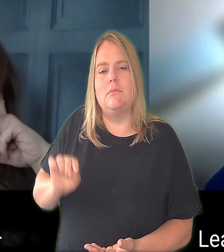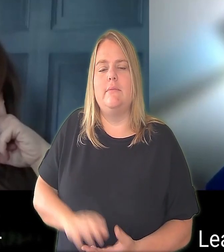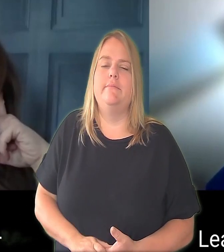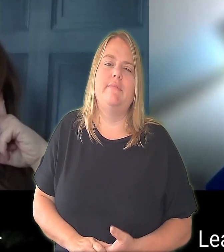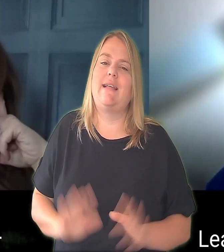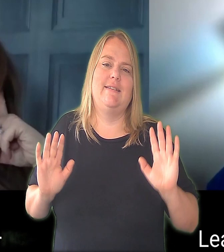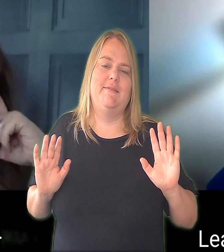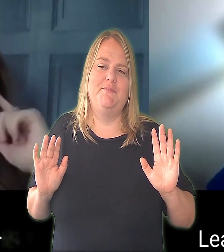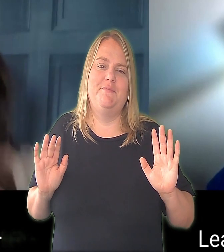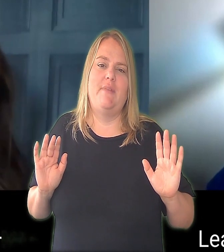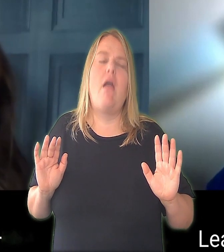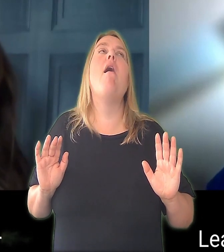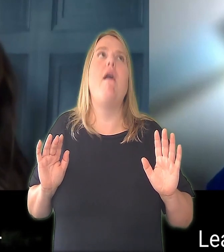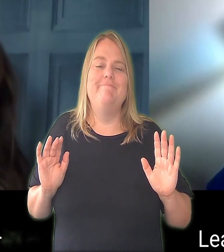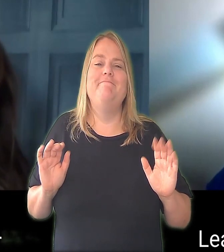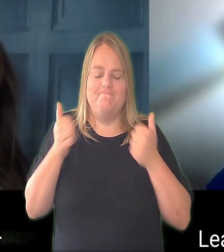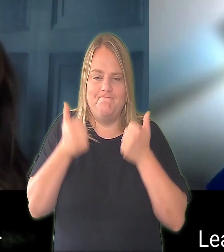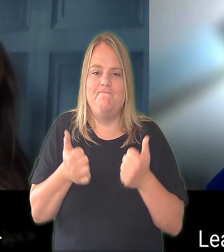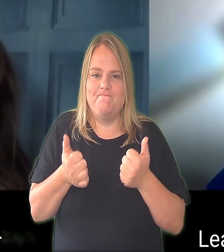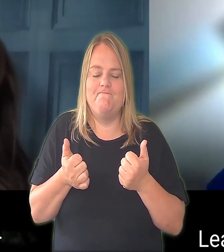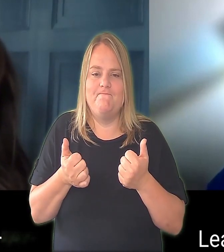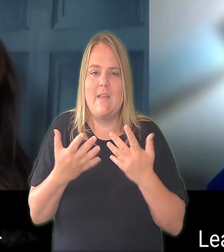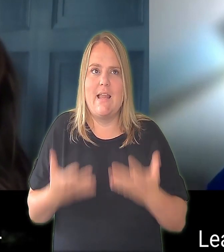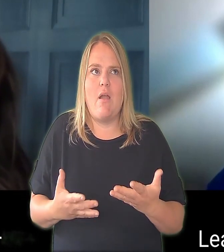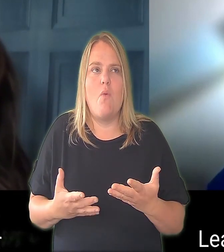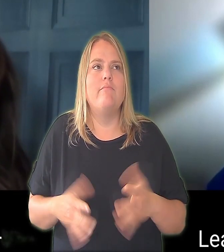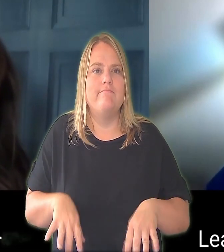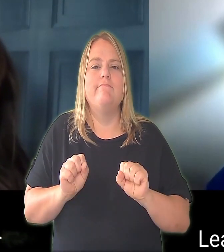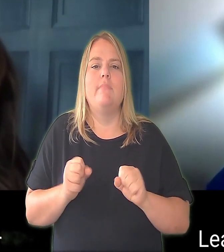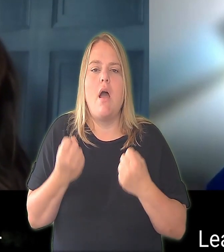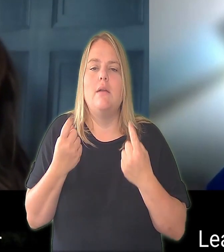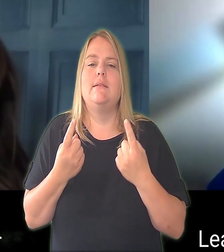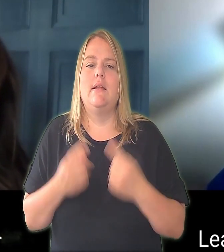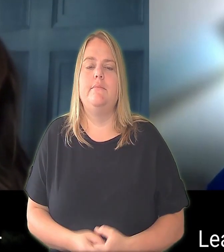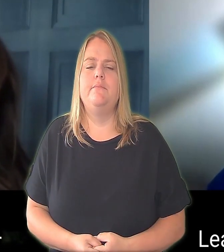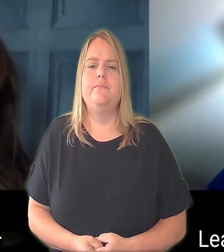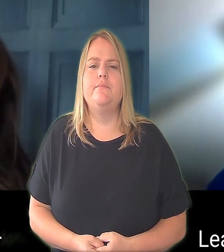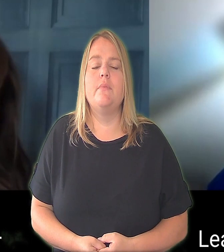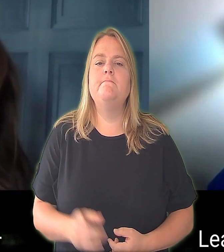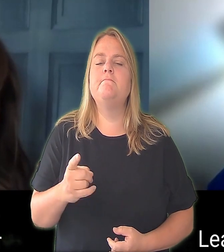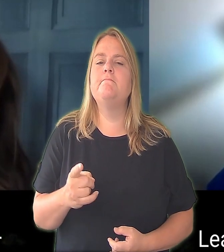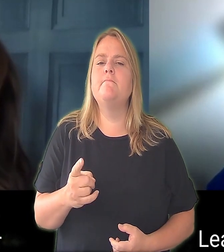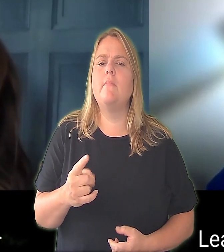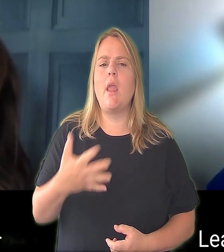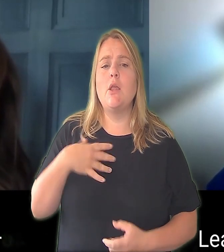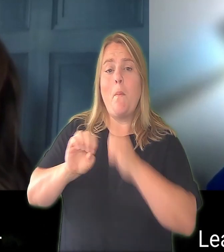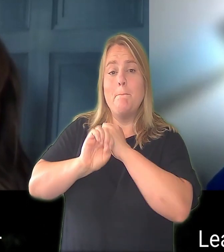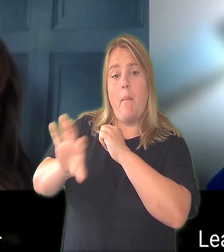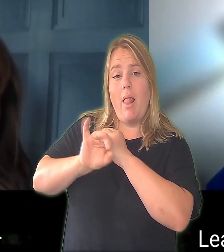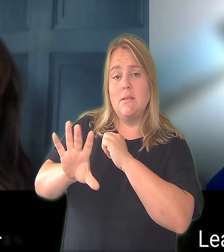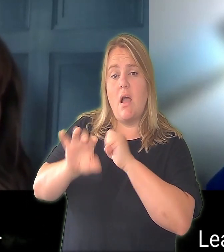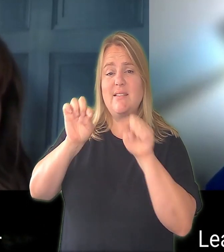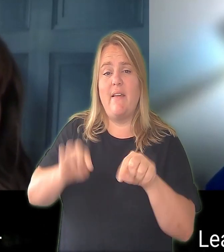every time. Okay, I think I'm getting the hang of this. So going back to what you were saying about publicising the event, we haven't decided yet